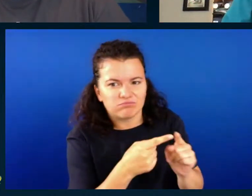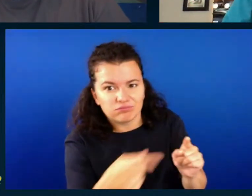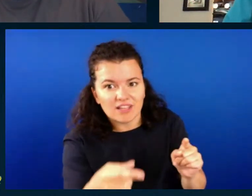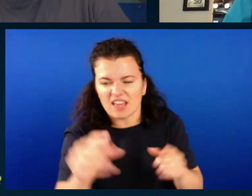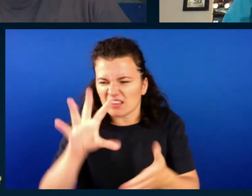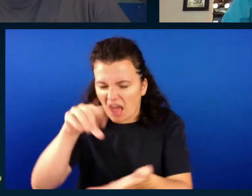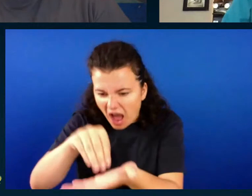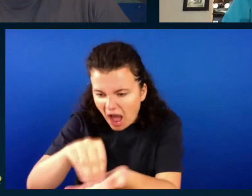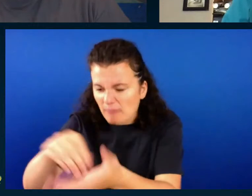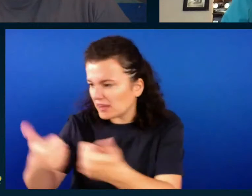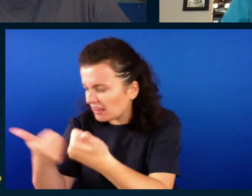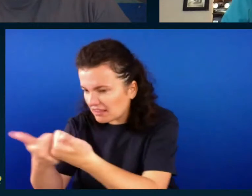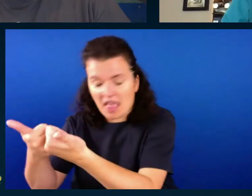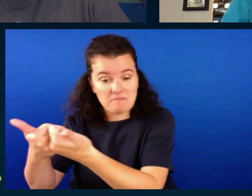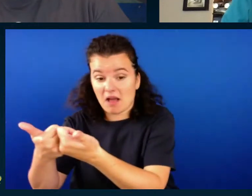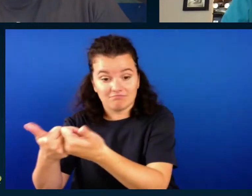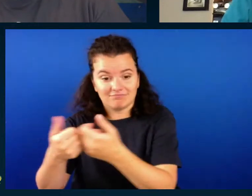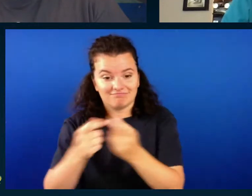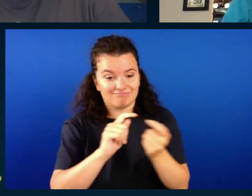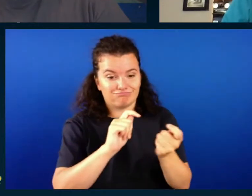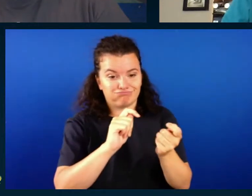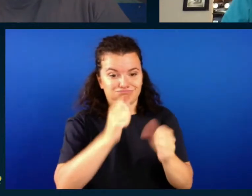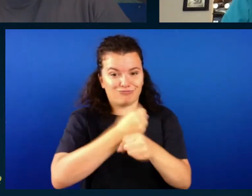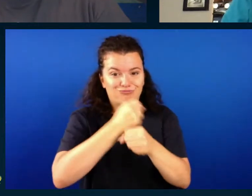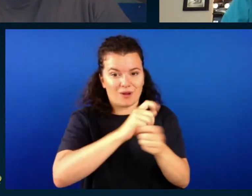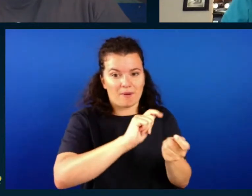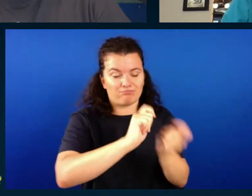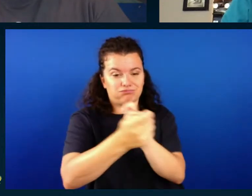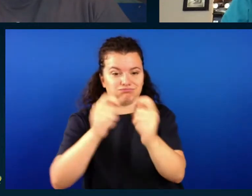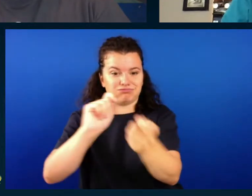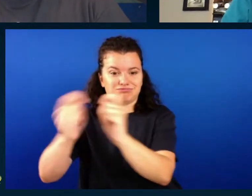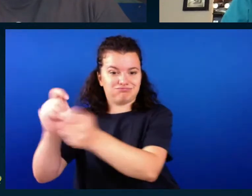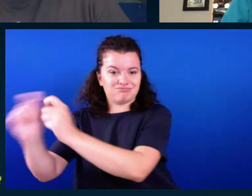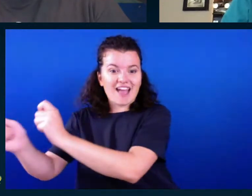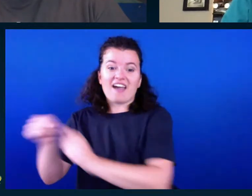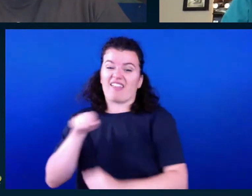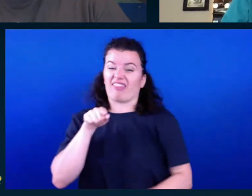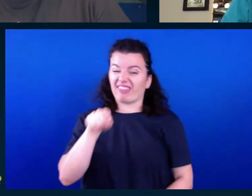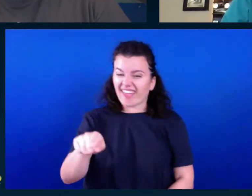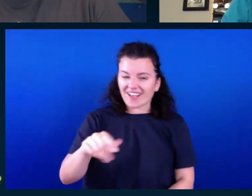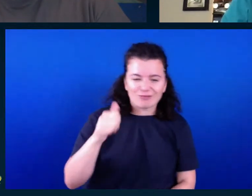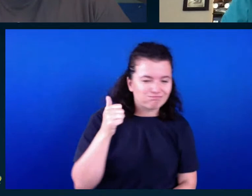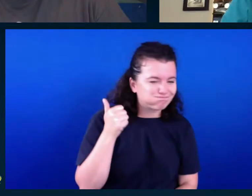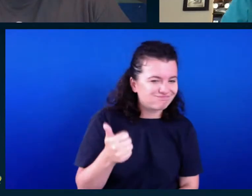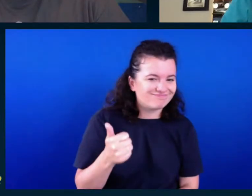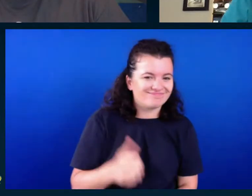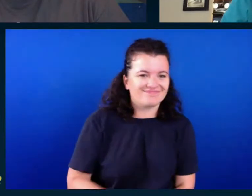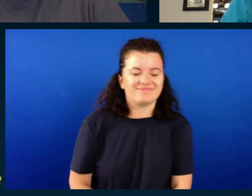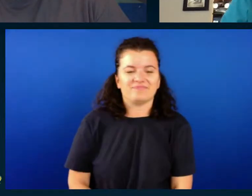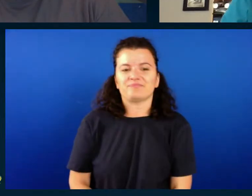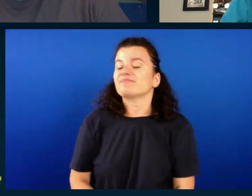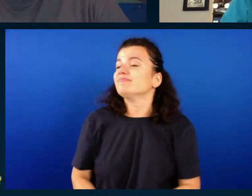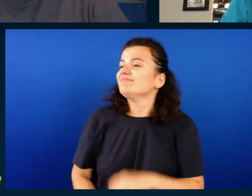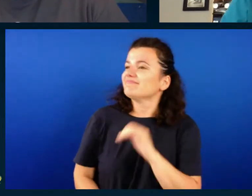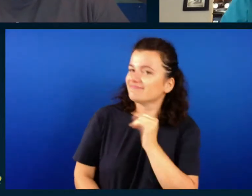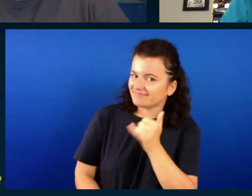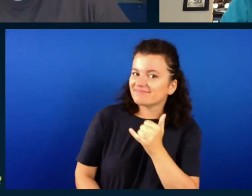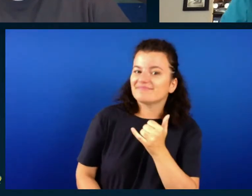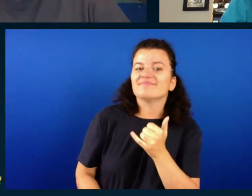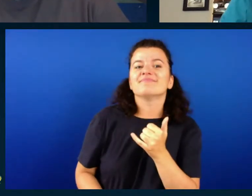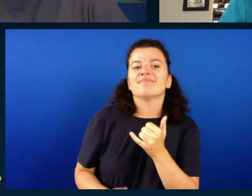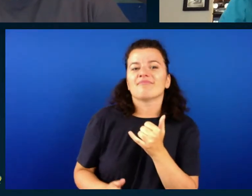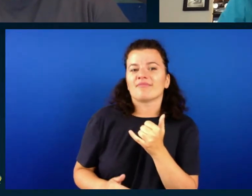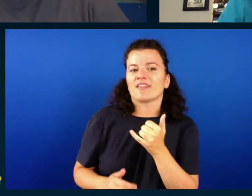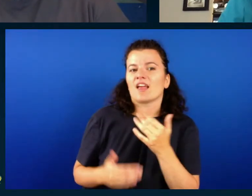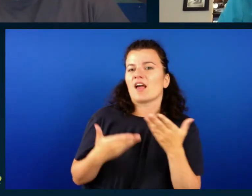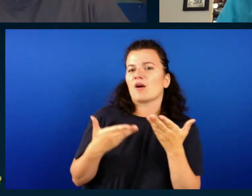or a game or whatever. And that's really pretty cool, I think. Yeah, it's very cool. You're going to introduce us to Project